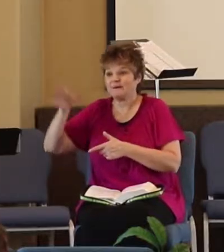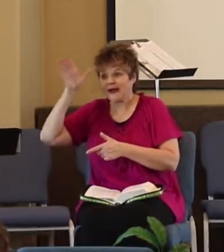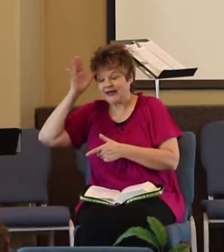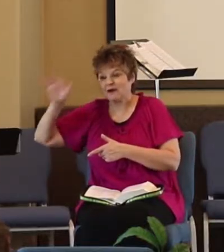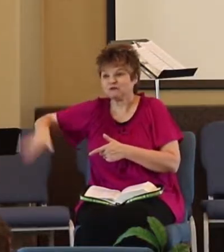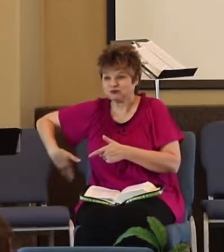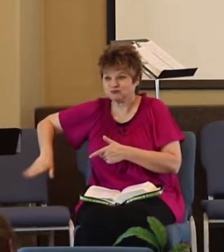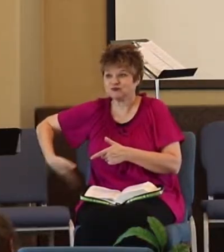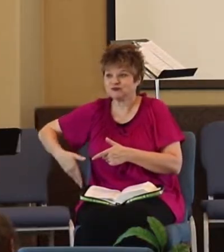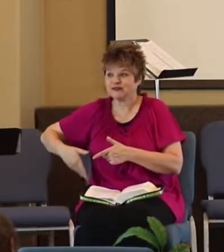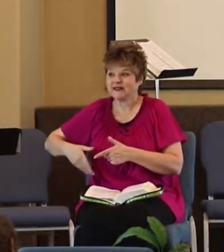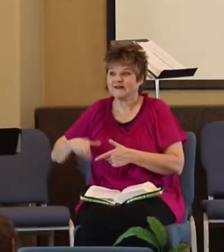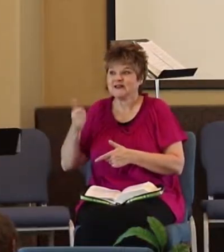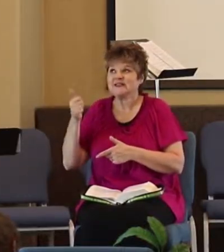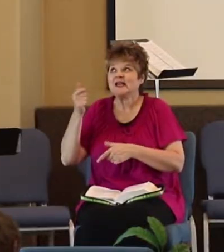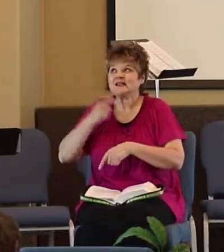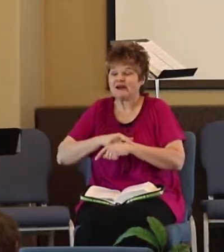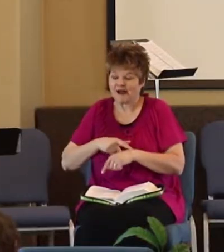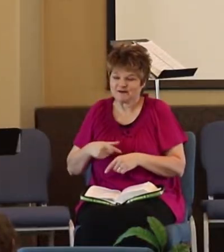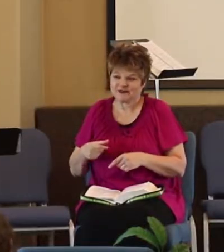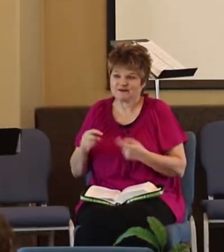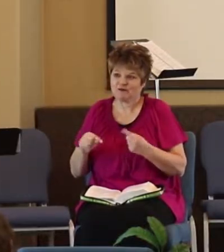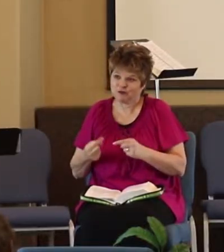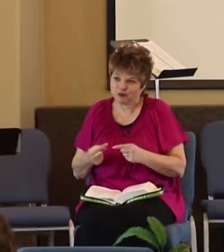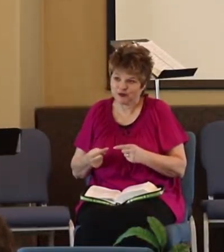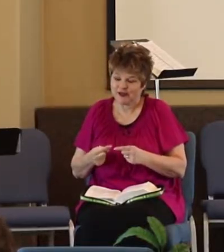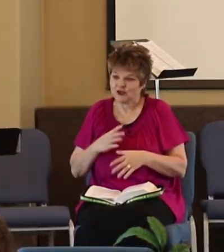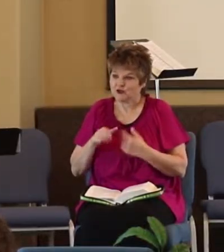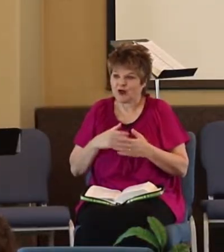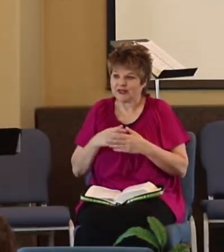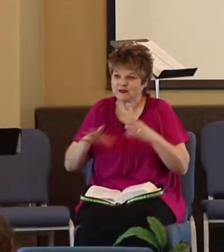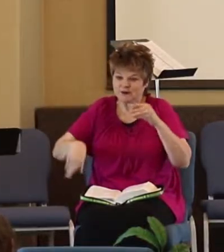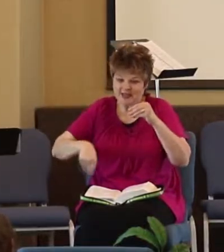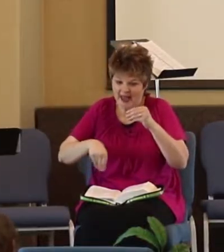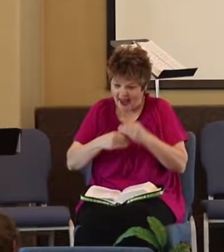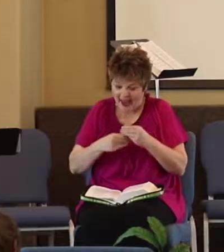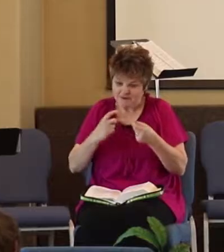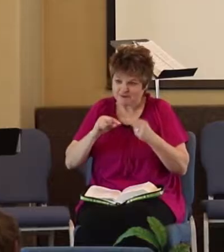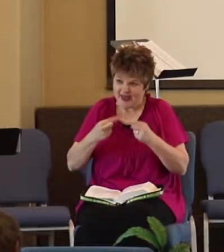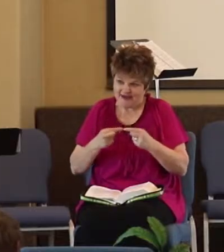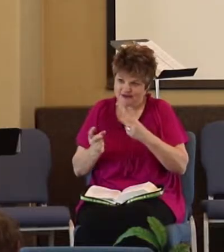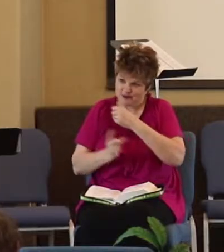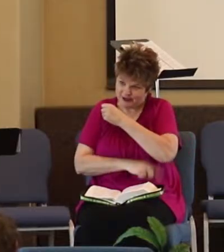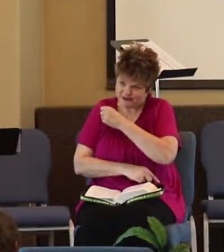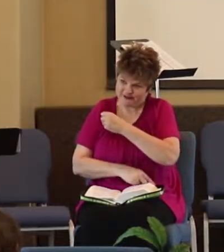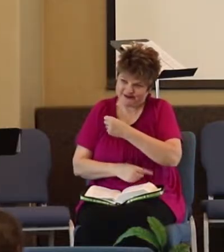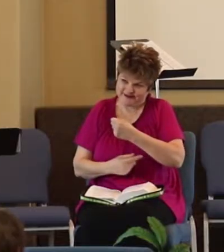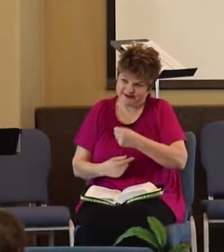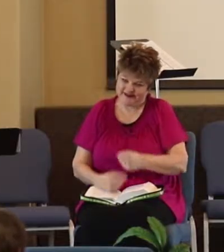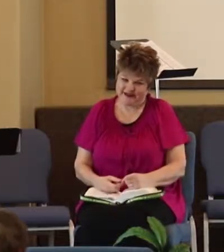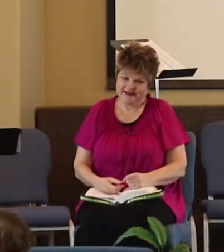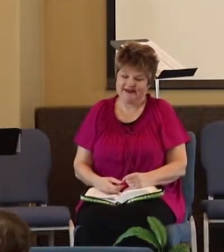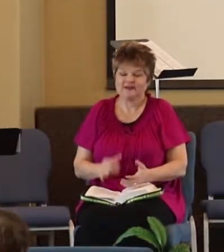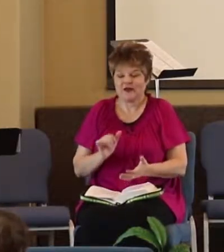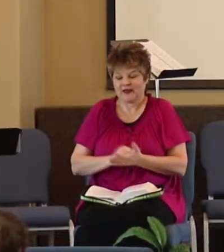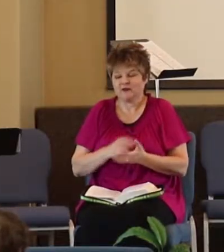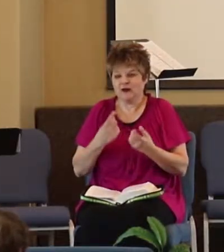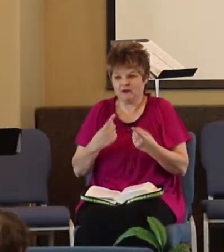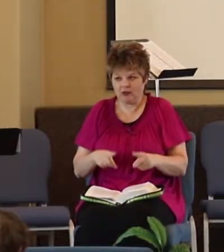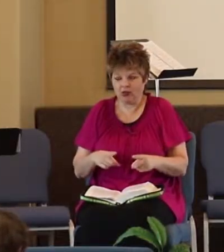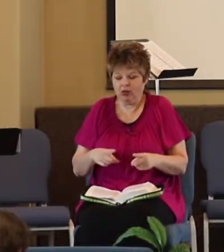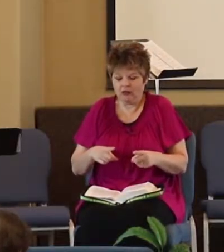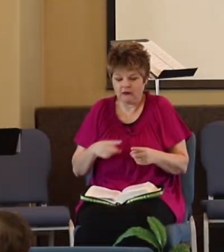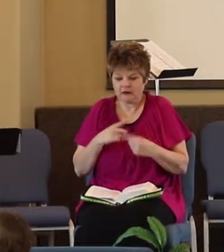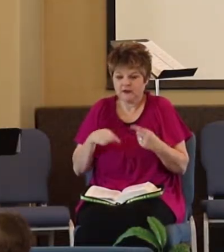my rear end, and it was 10 times as sore. So all I did was add pain to the punishment. That's what happens when we